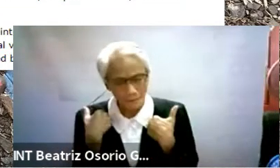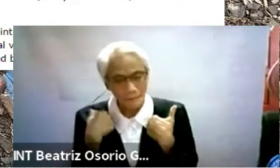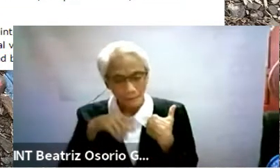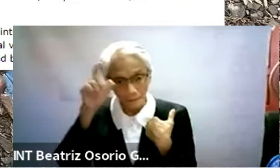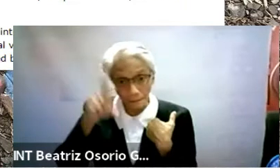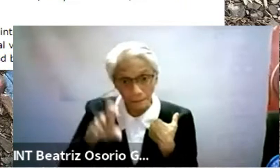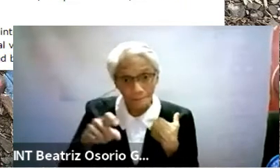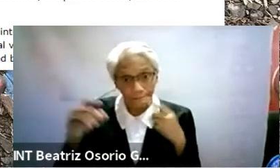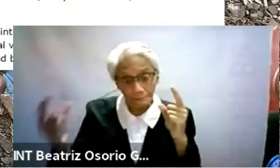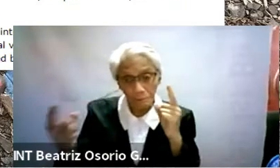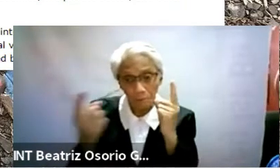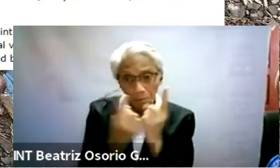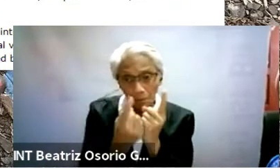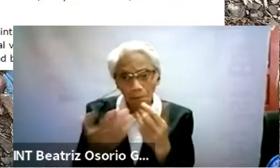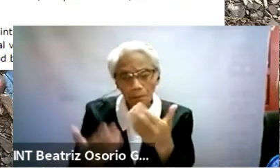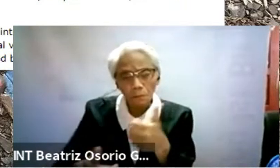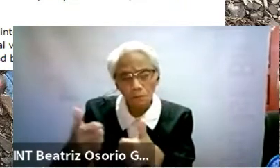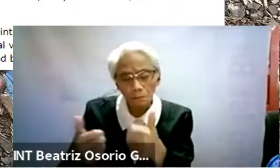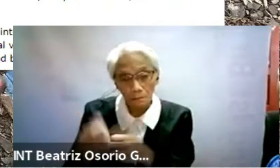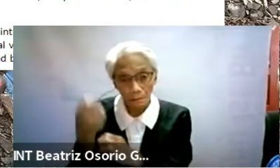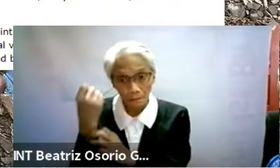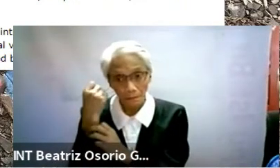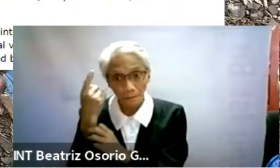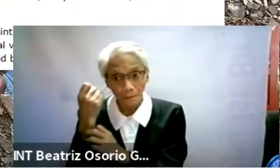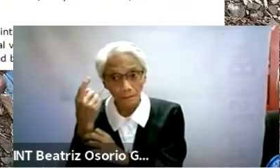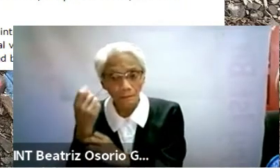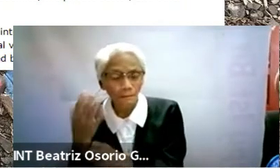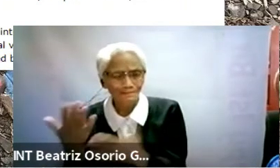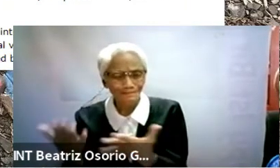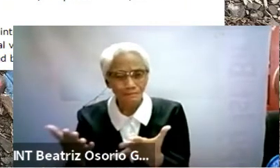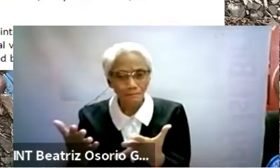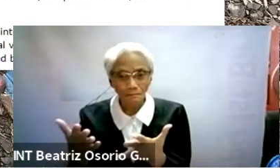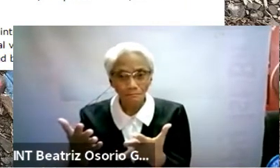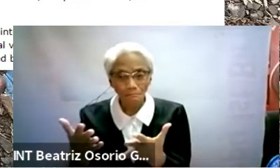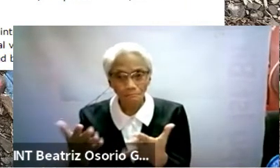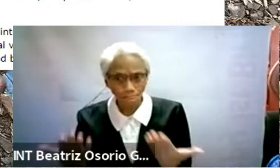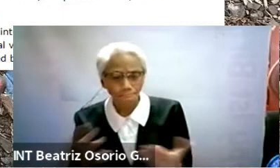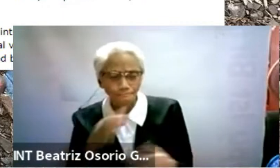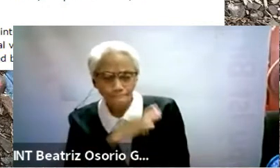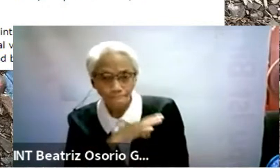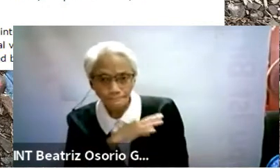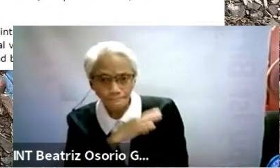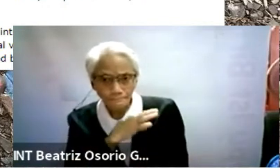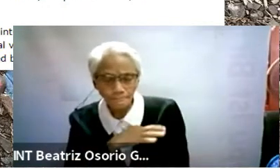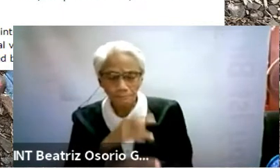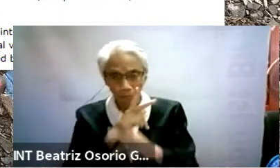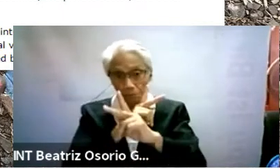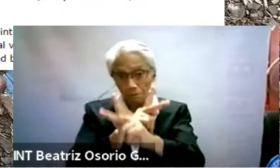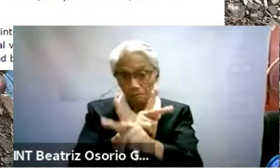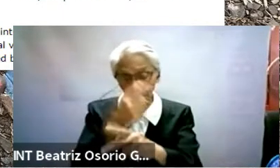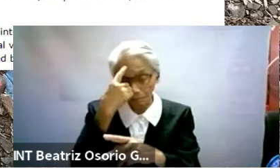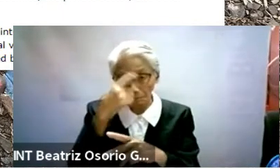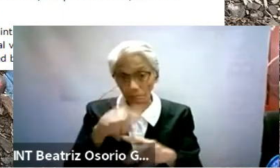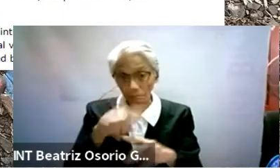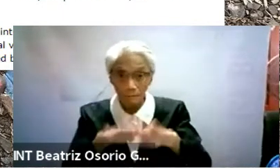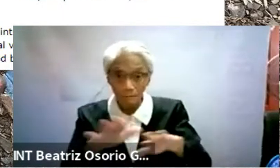it has to meet the way in which the internet is both beneficial and potentially harmful for many children. And